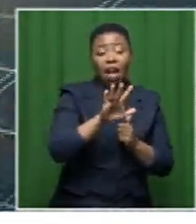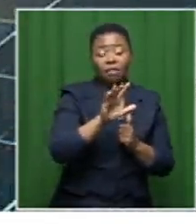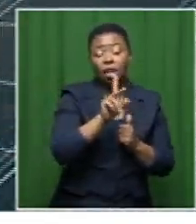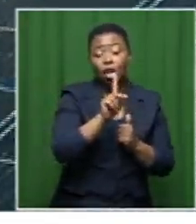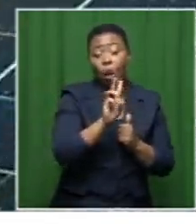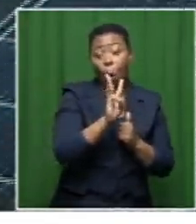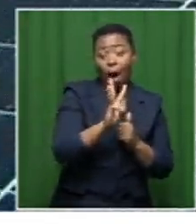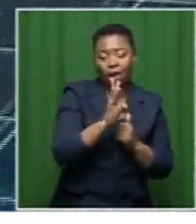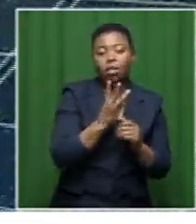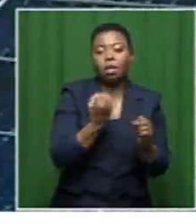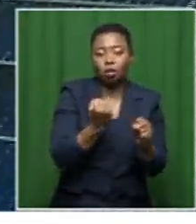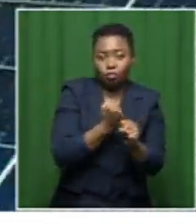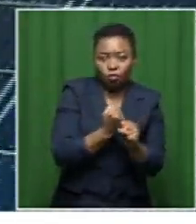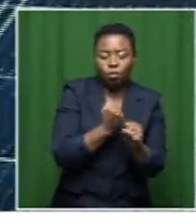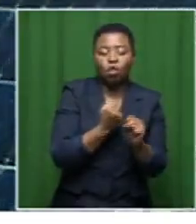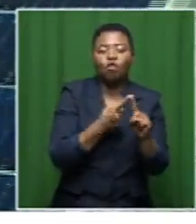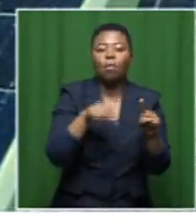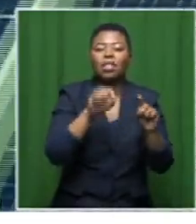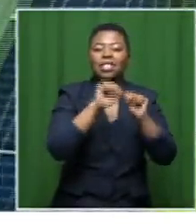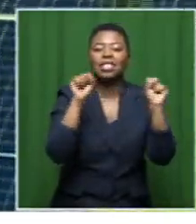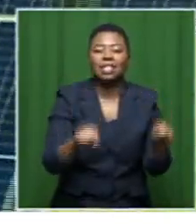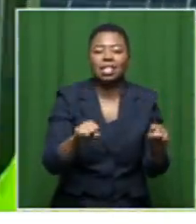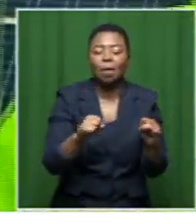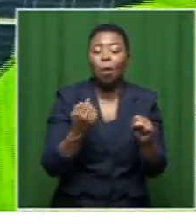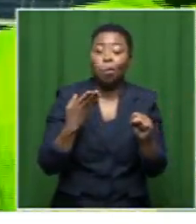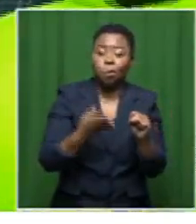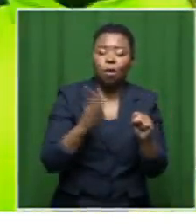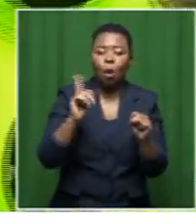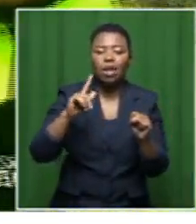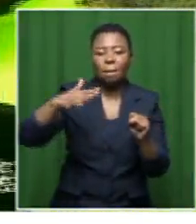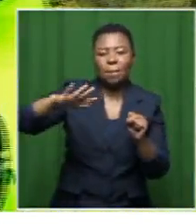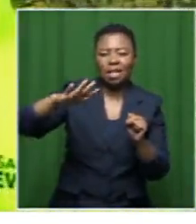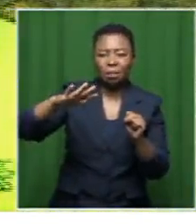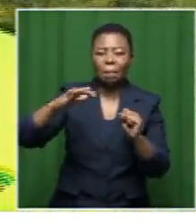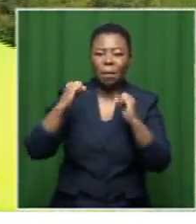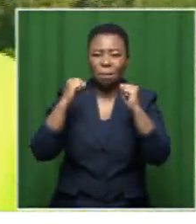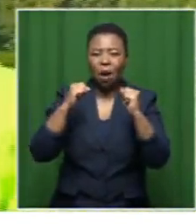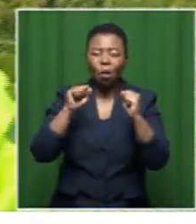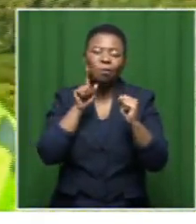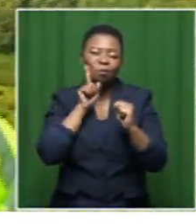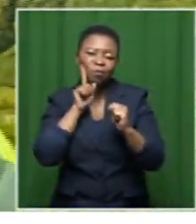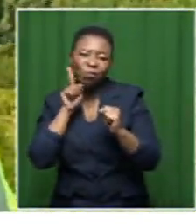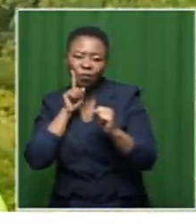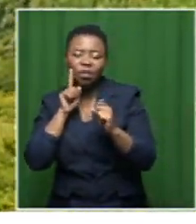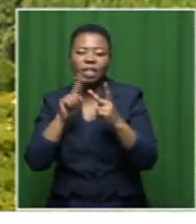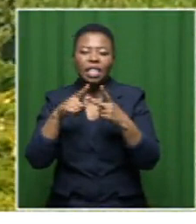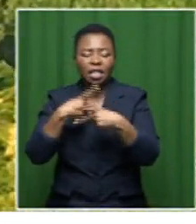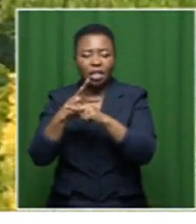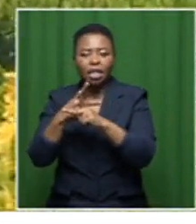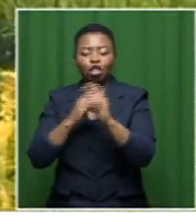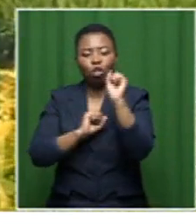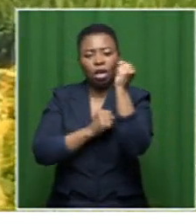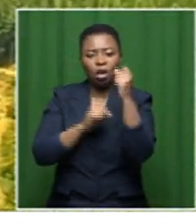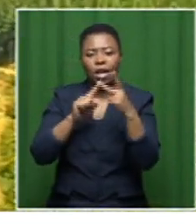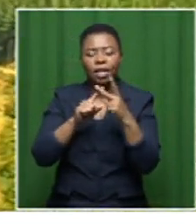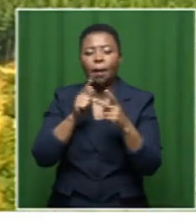is generated from this system, comprising of maximum power point trackers, inverters, a generator and